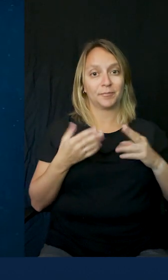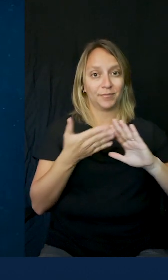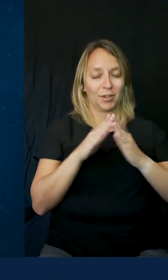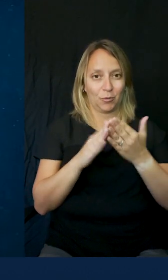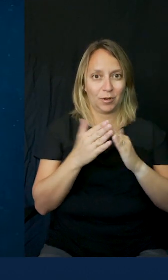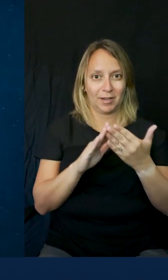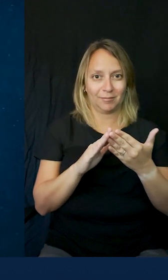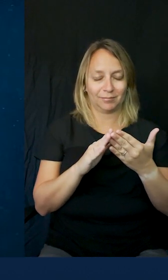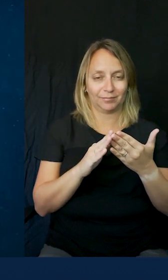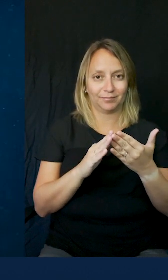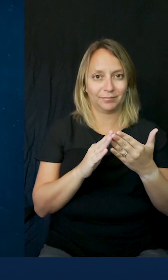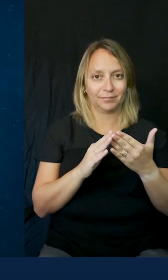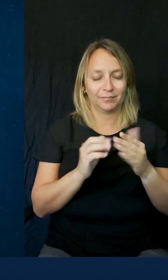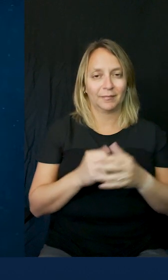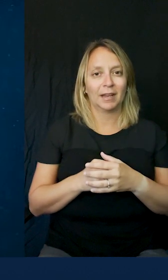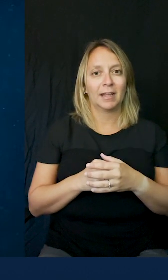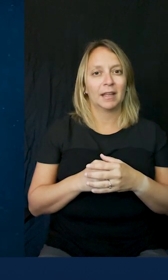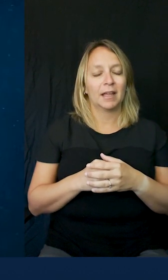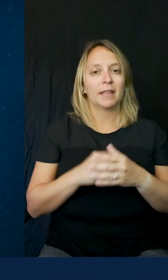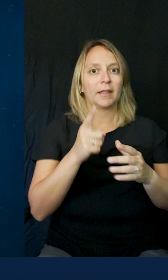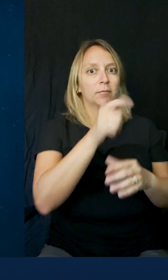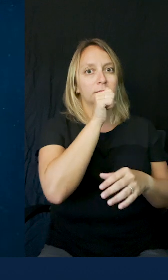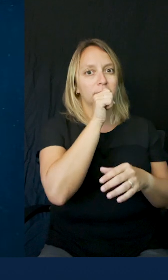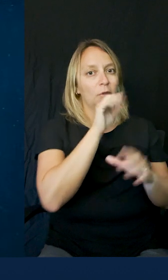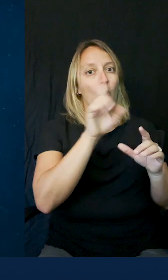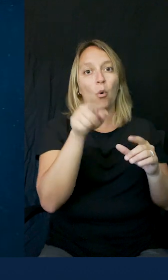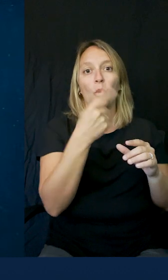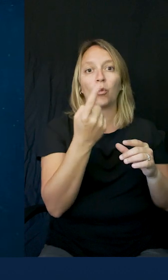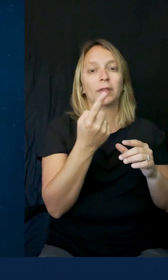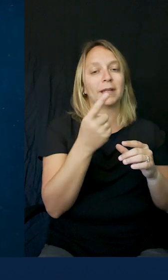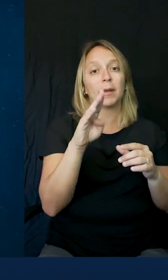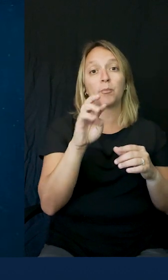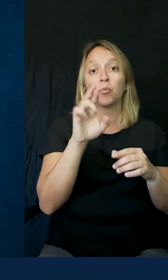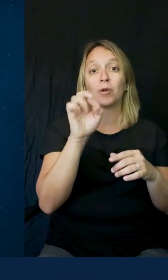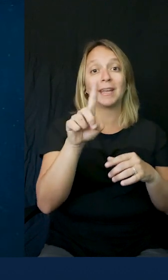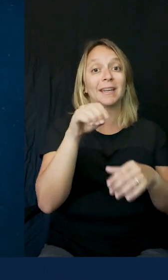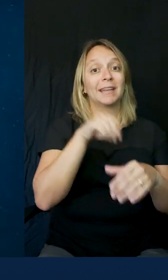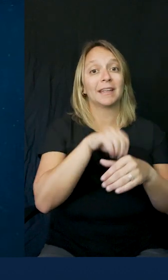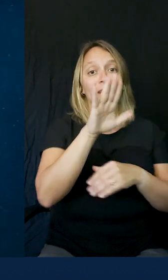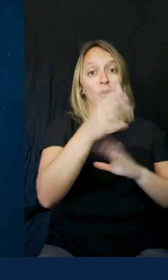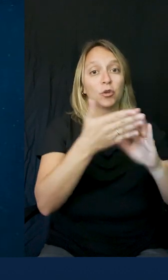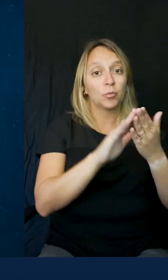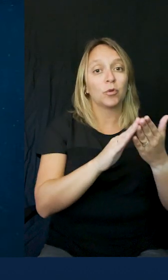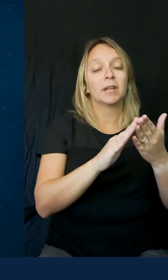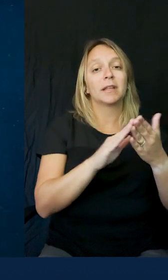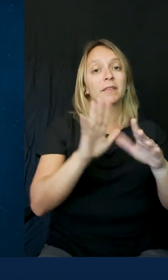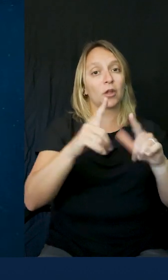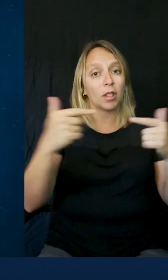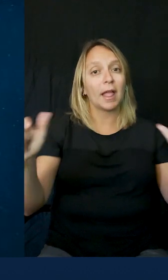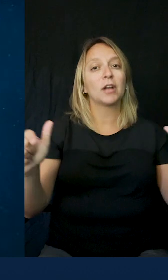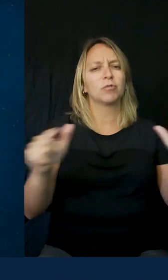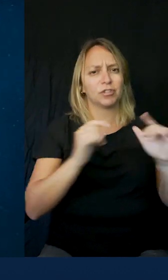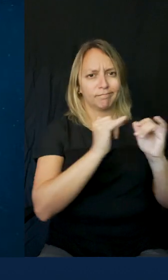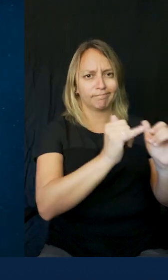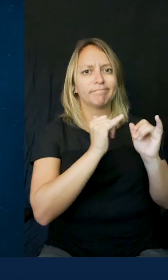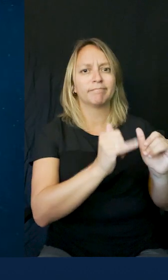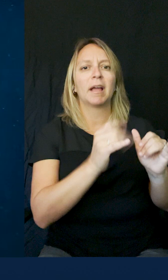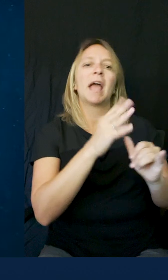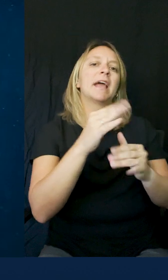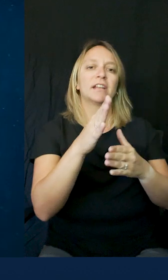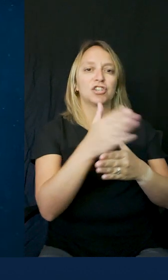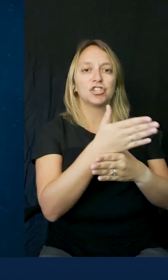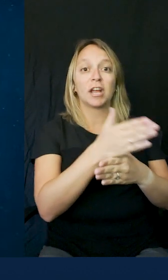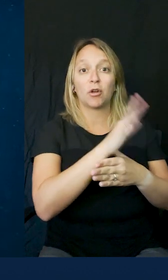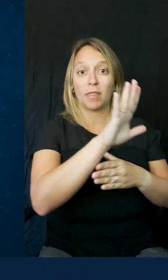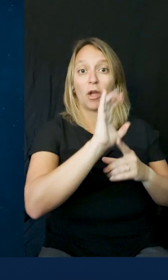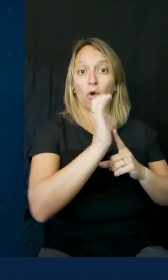Orcas. A closed society, they only breed within their community, have a common language, and shared culture. This